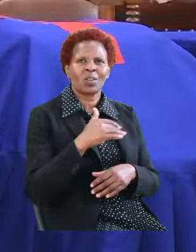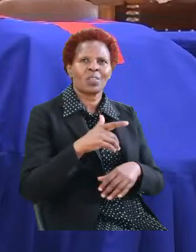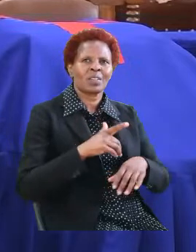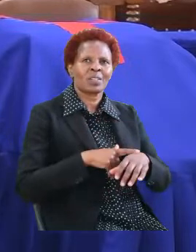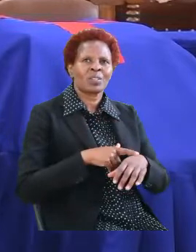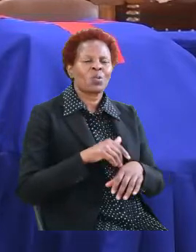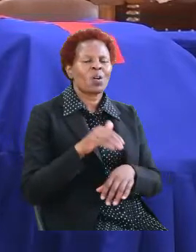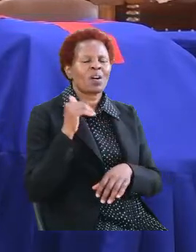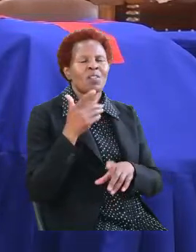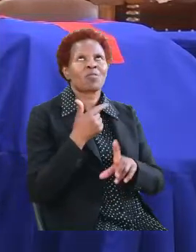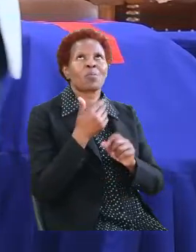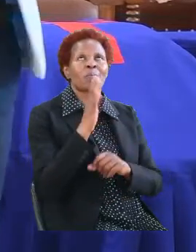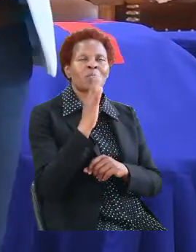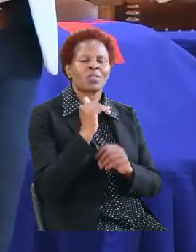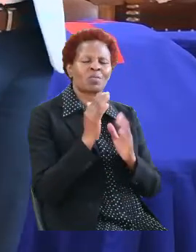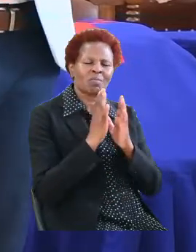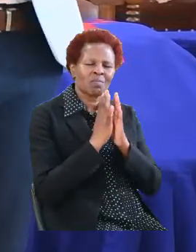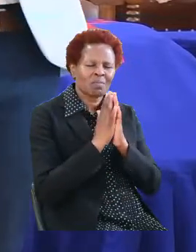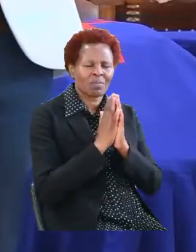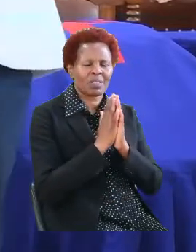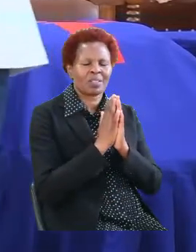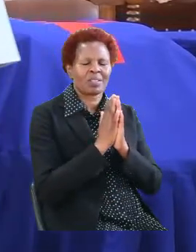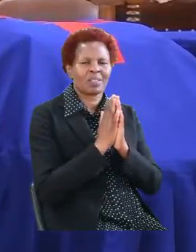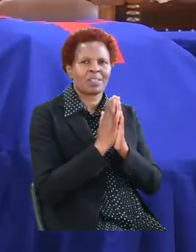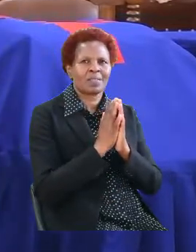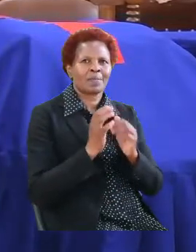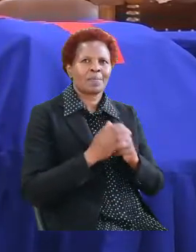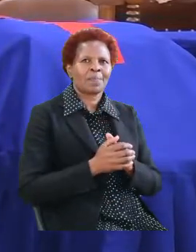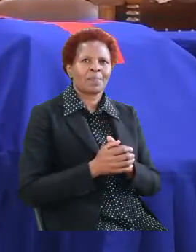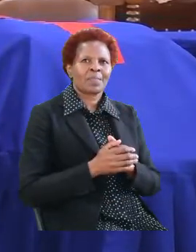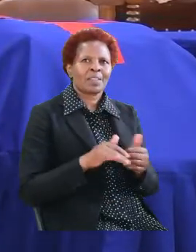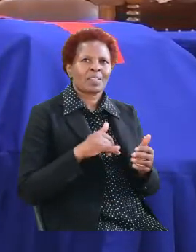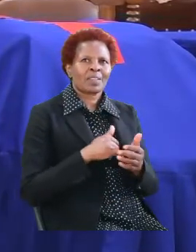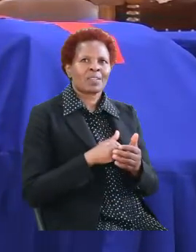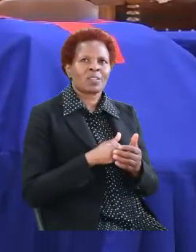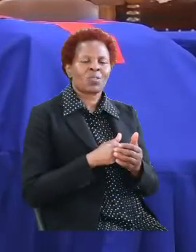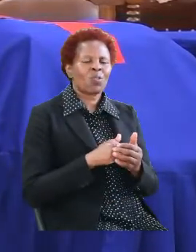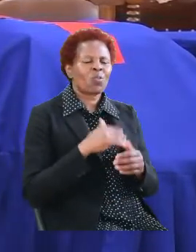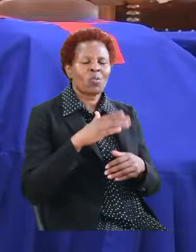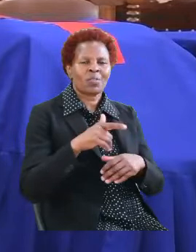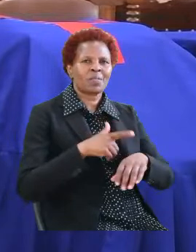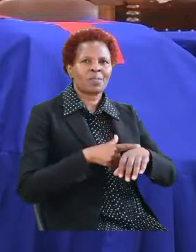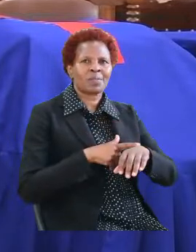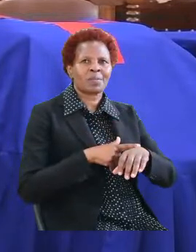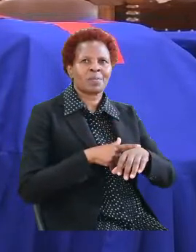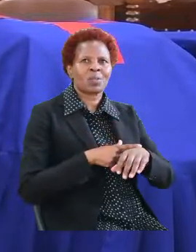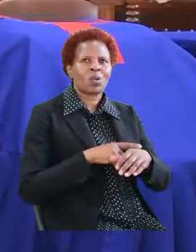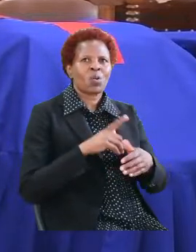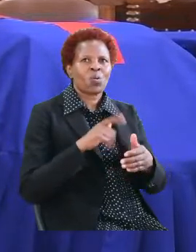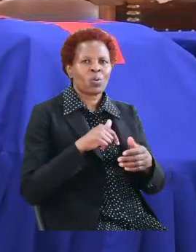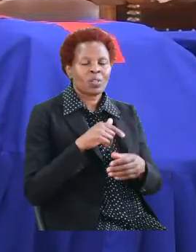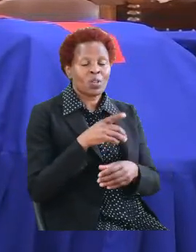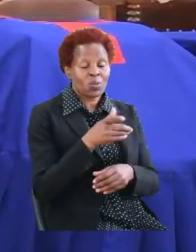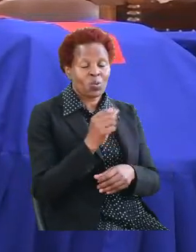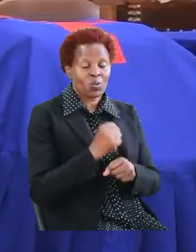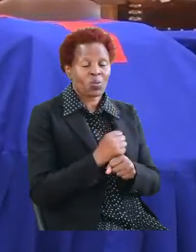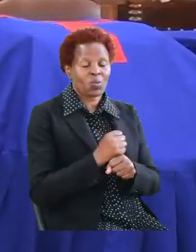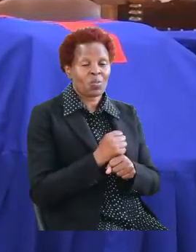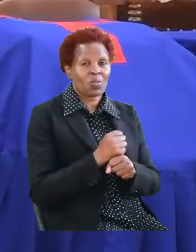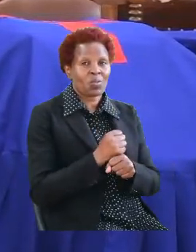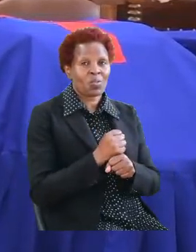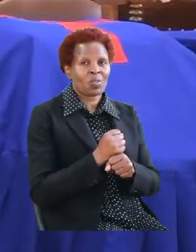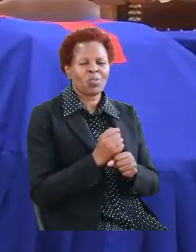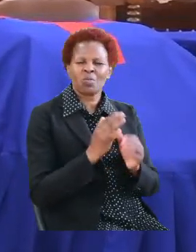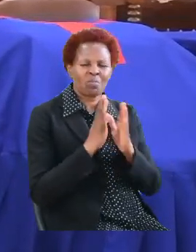this. We have prayer items on our desk that we are praying every time. But what are you doing about it? Do you